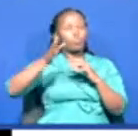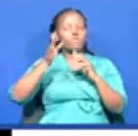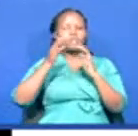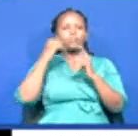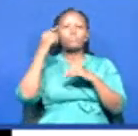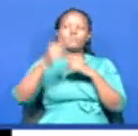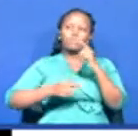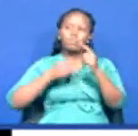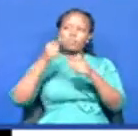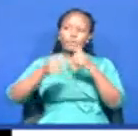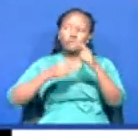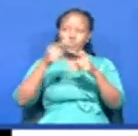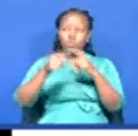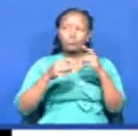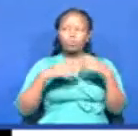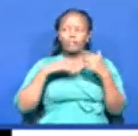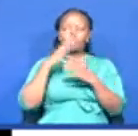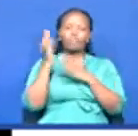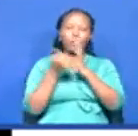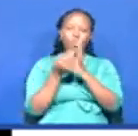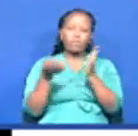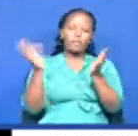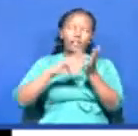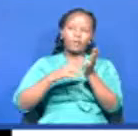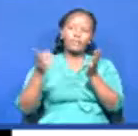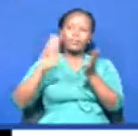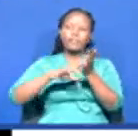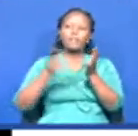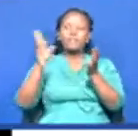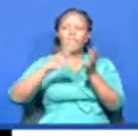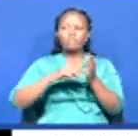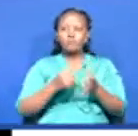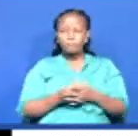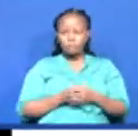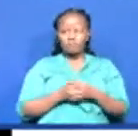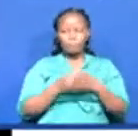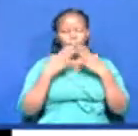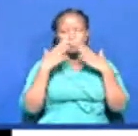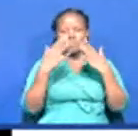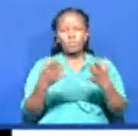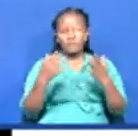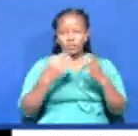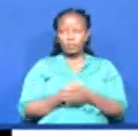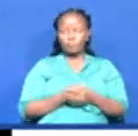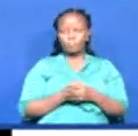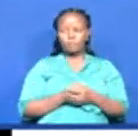undertake recordation. You may sit. Thank you all.